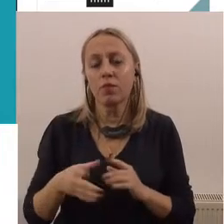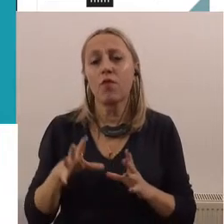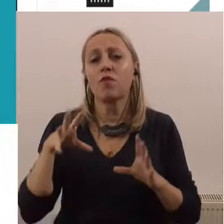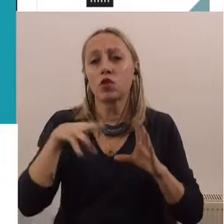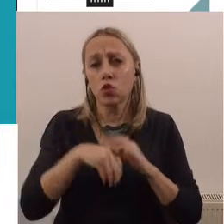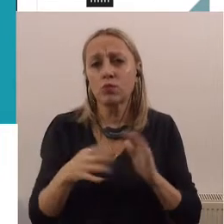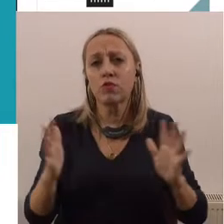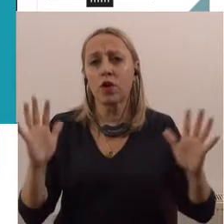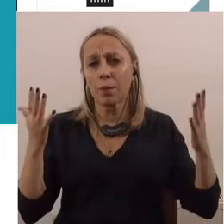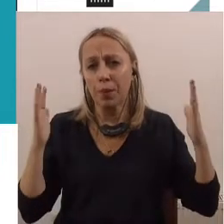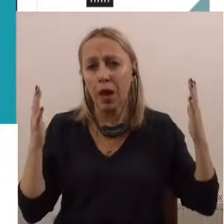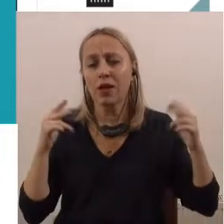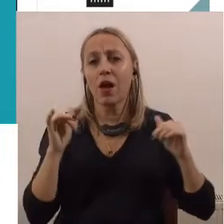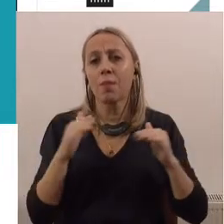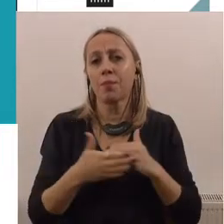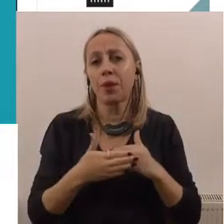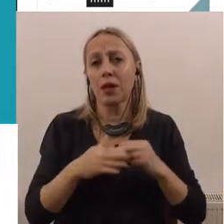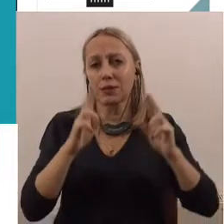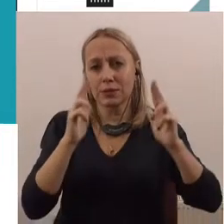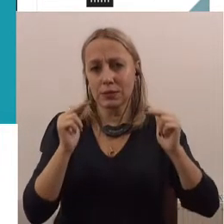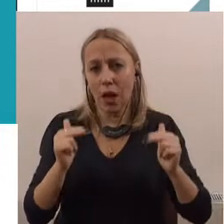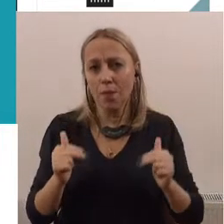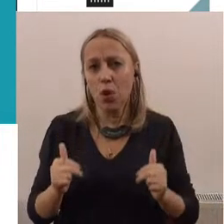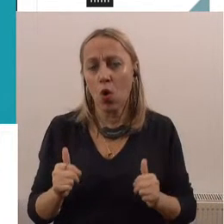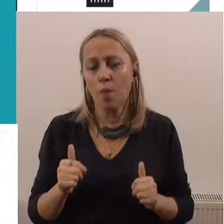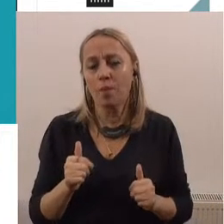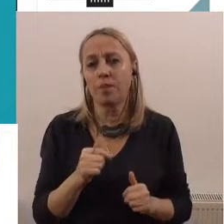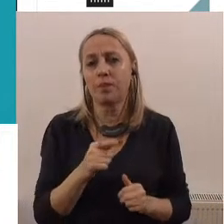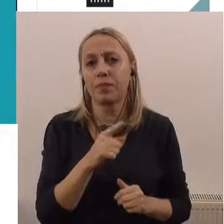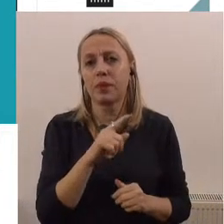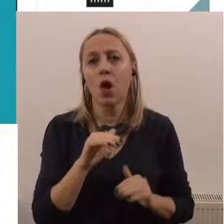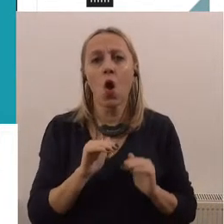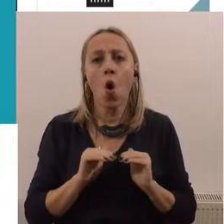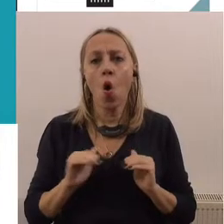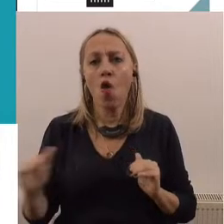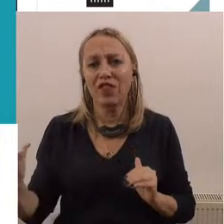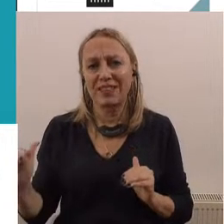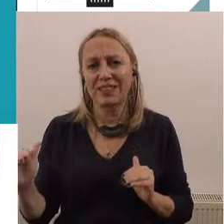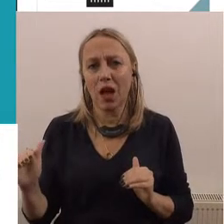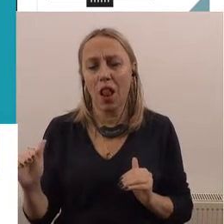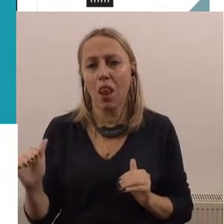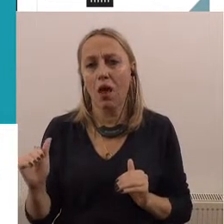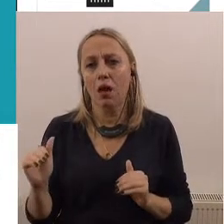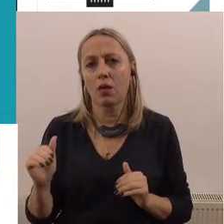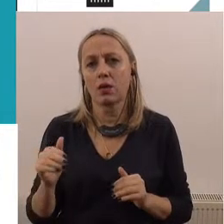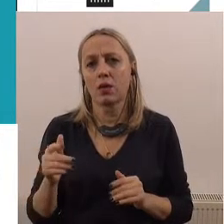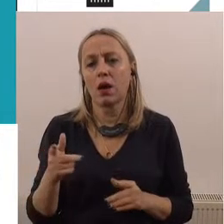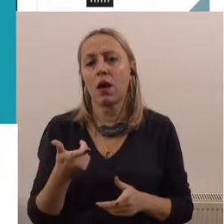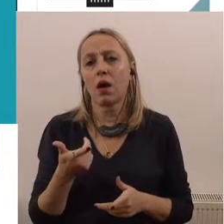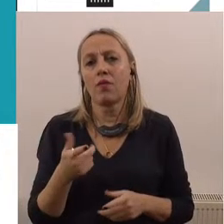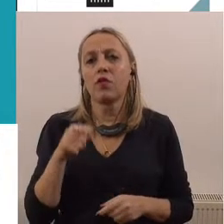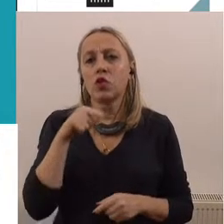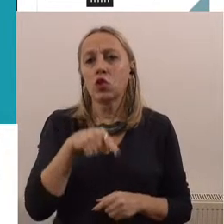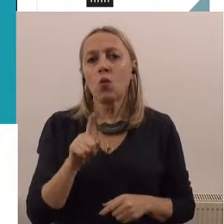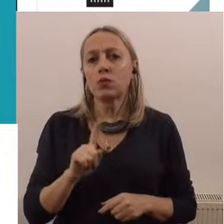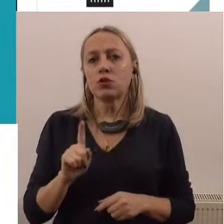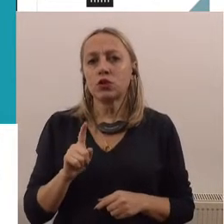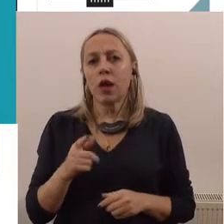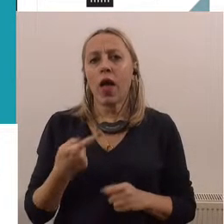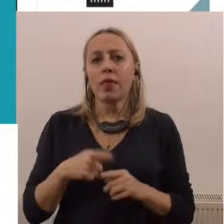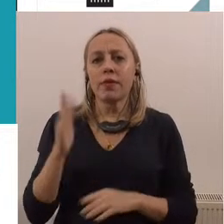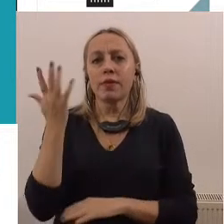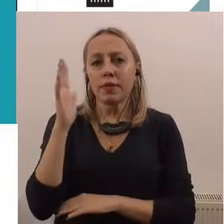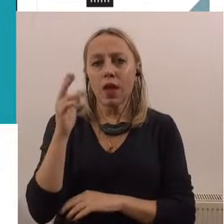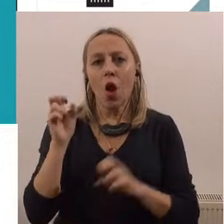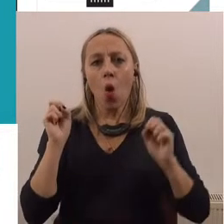and the official narration was that trees can be dangerous because branches could fall